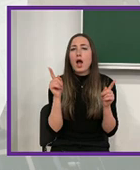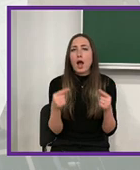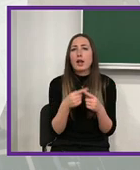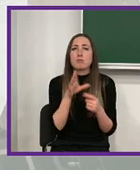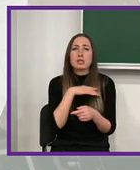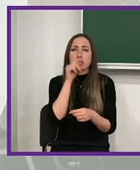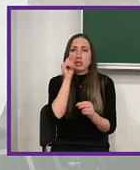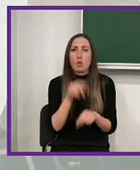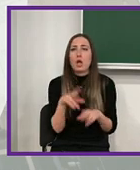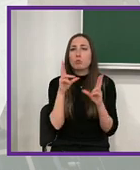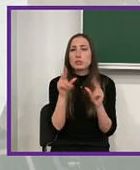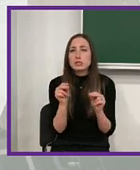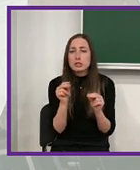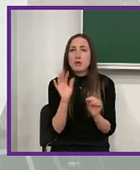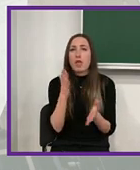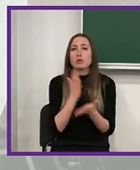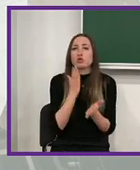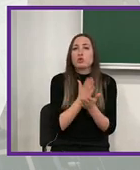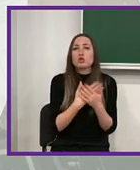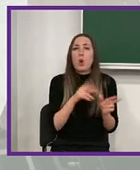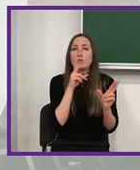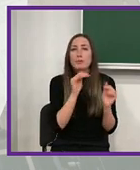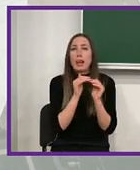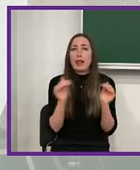trust that you have right now. So think twice.